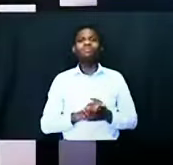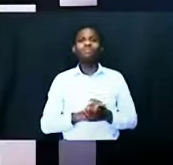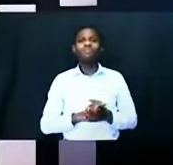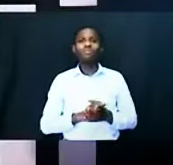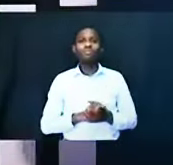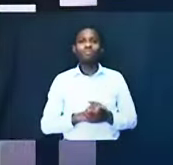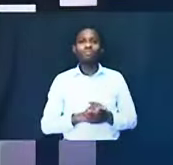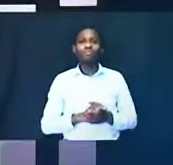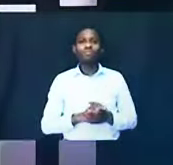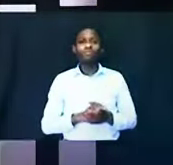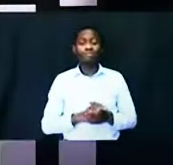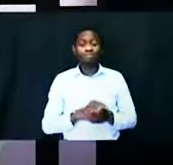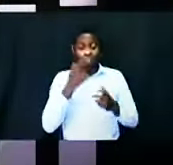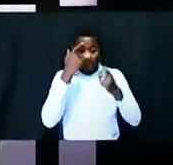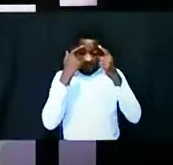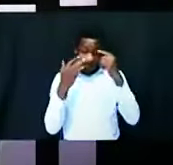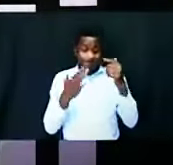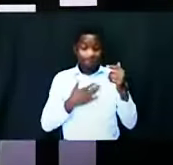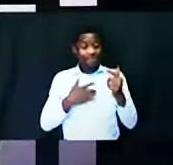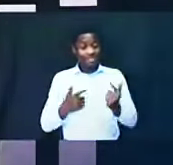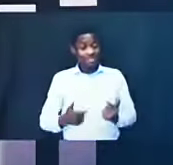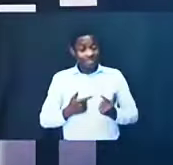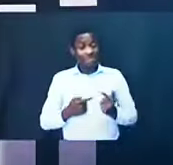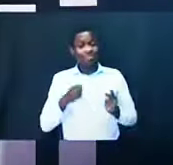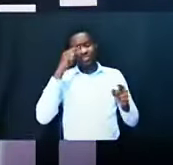It agrees with what I teach.